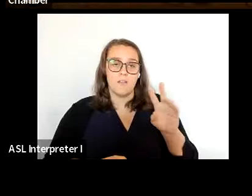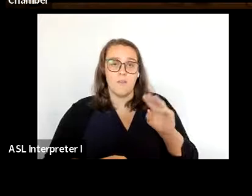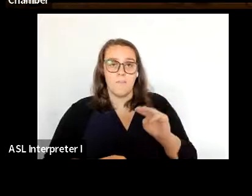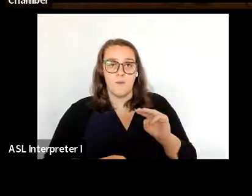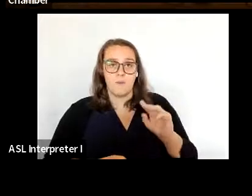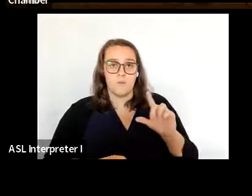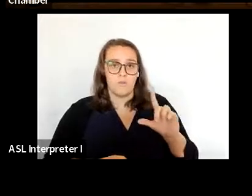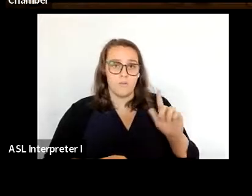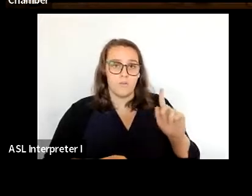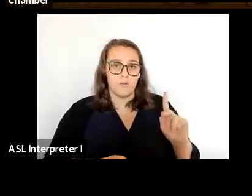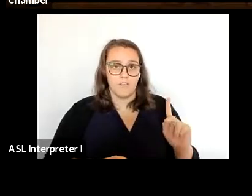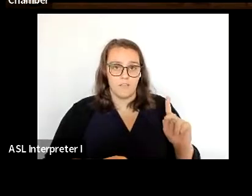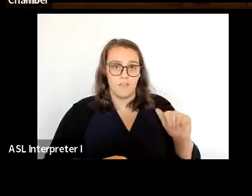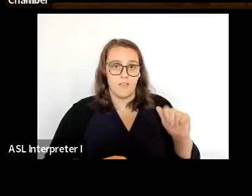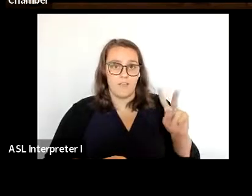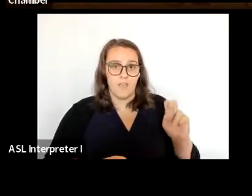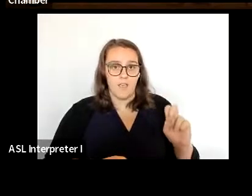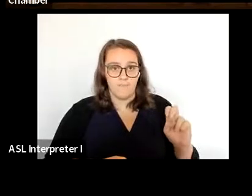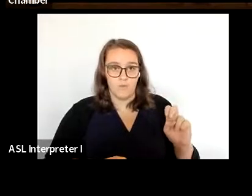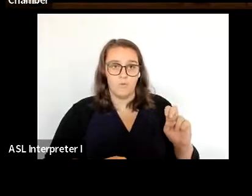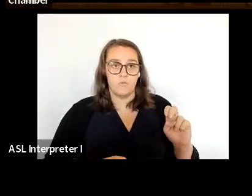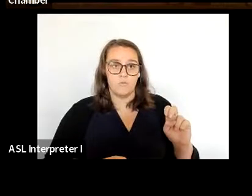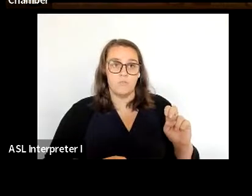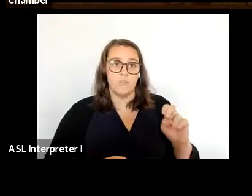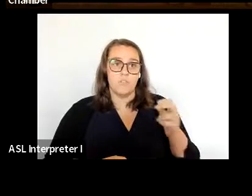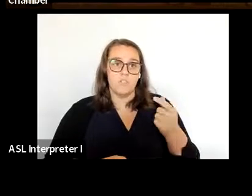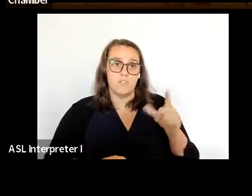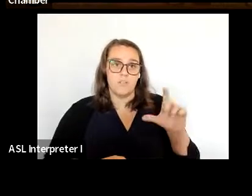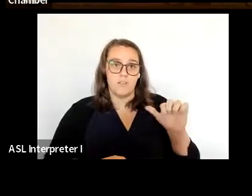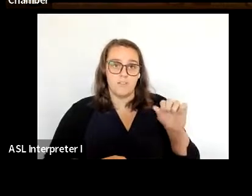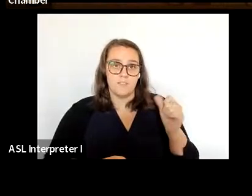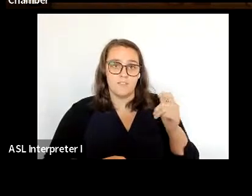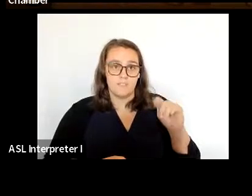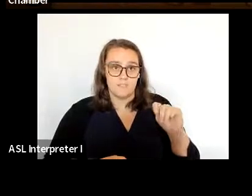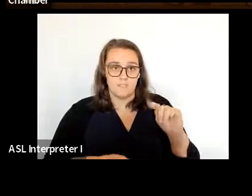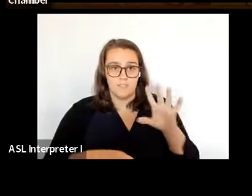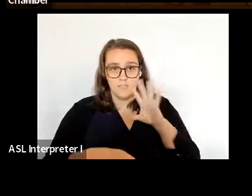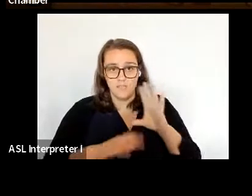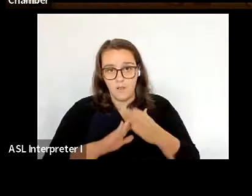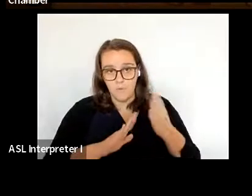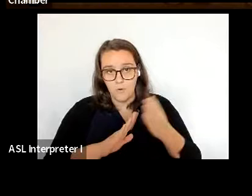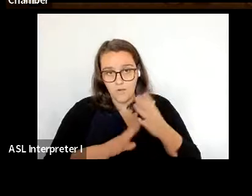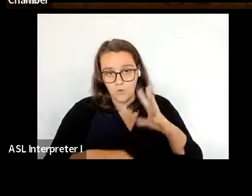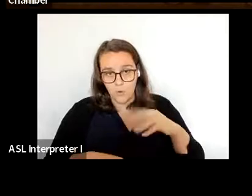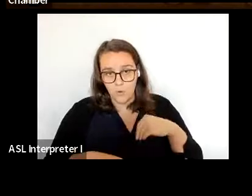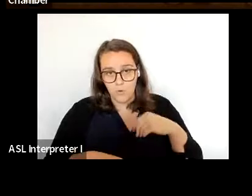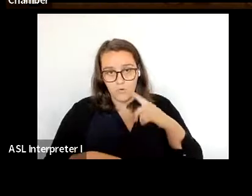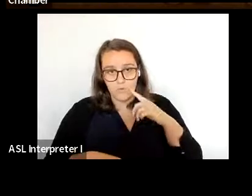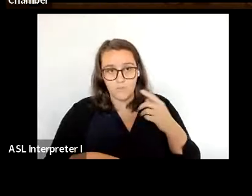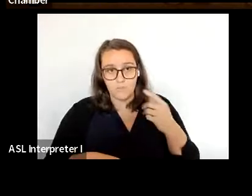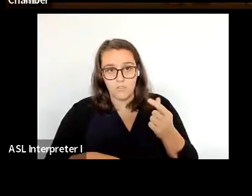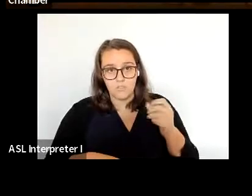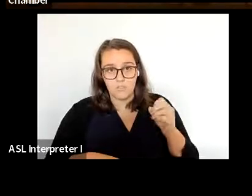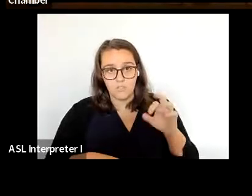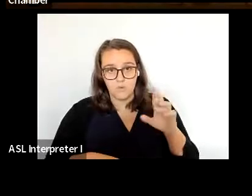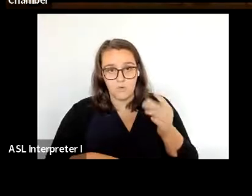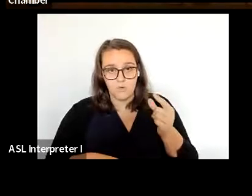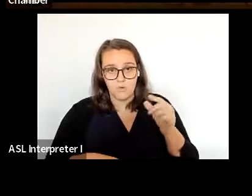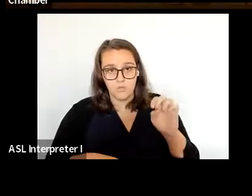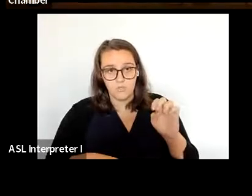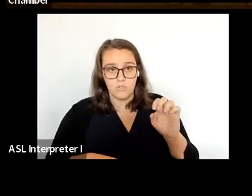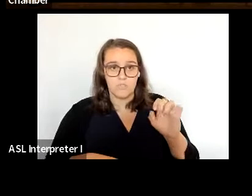is owned by GST LLC, the operators of Georgina's Restaurant, which is affectionately known as Players Lounge. The Players Lounge